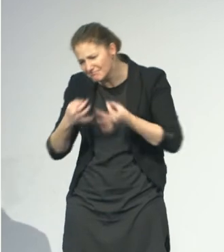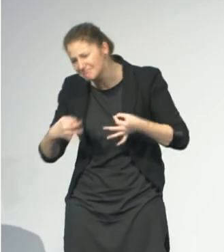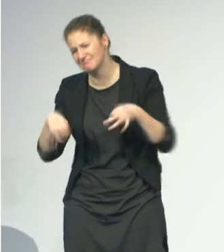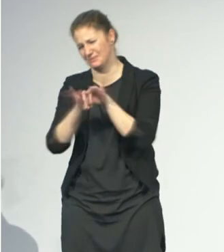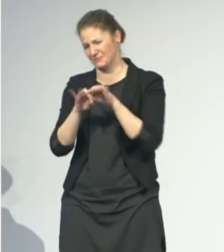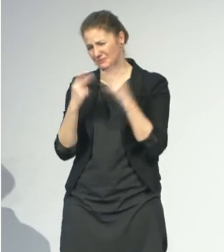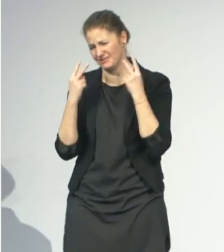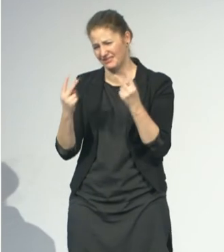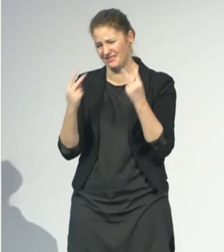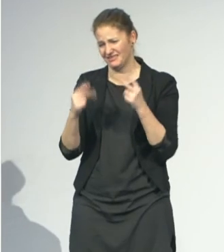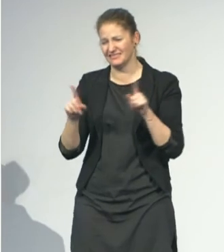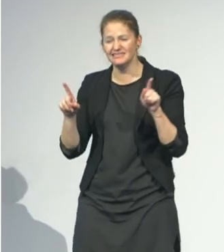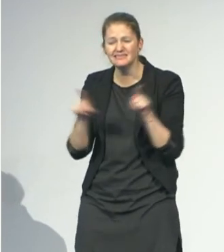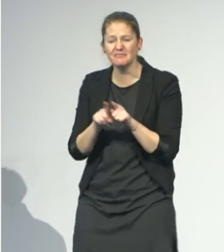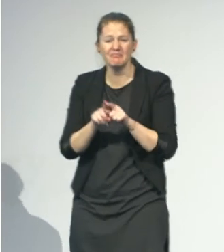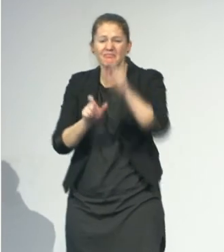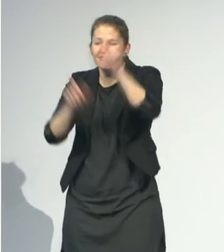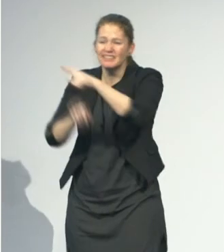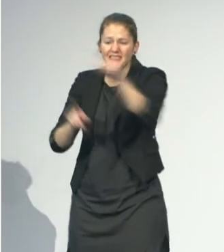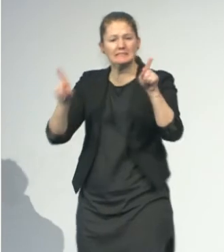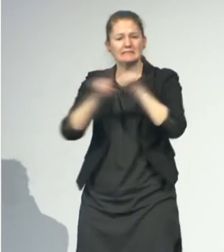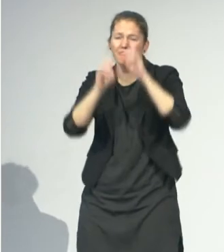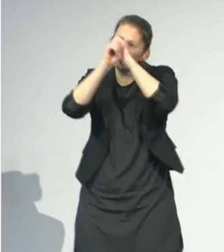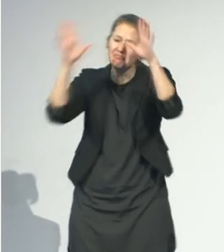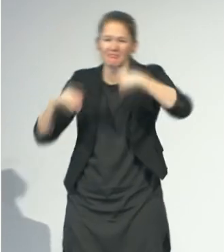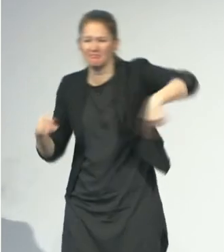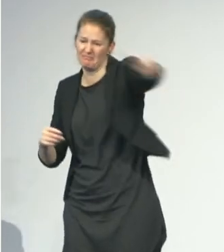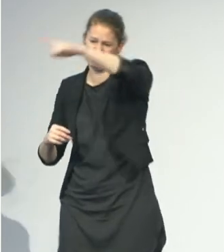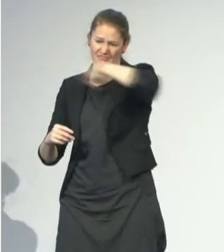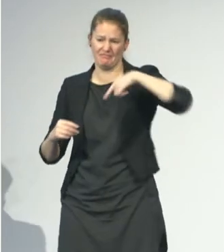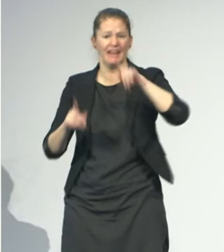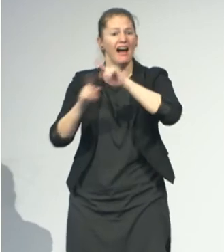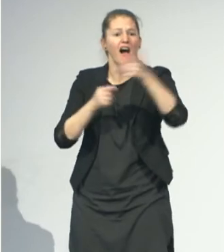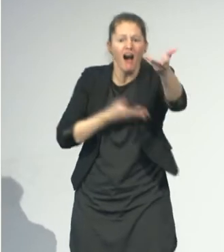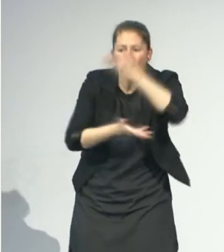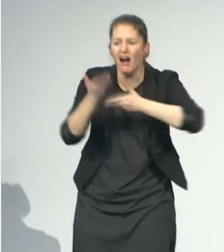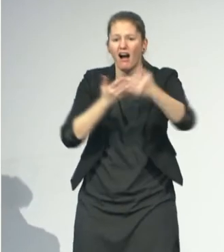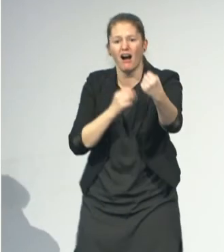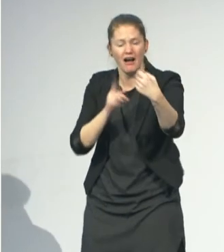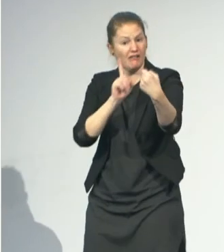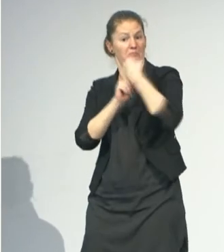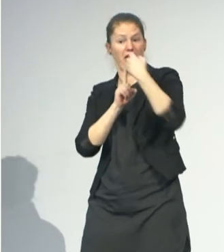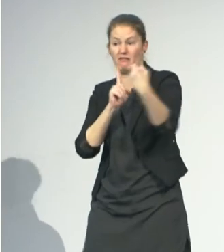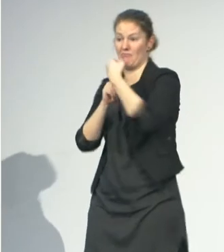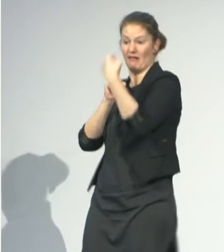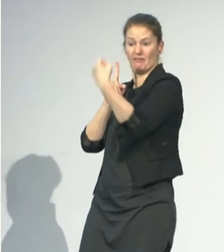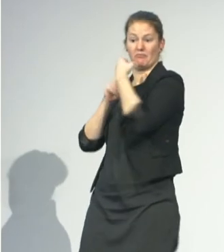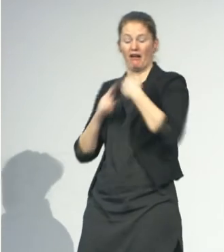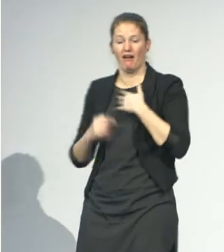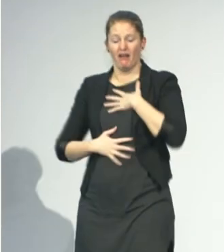that will impact you is profound. And I keep coming back because of that. And I honestly say to